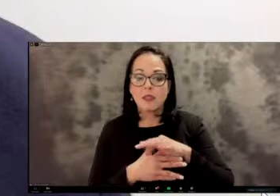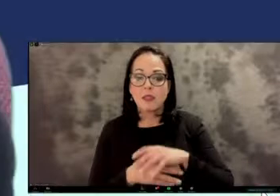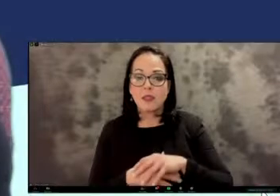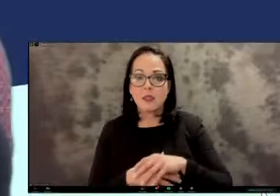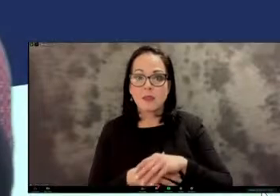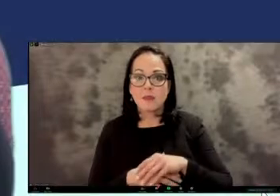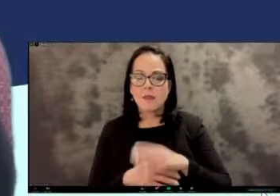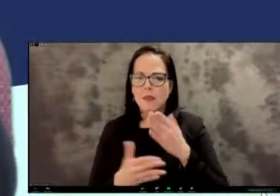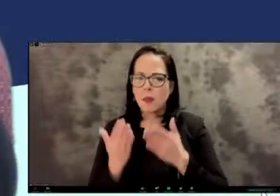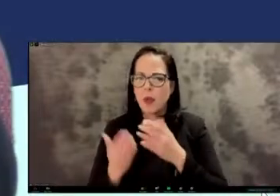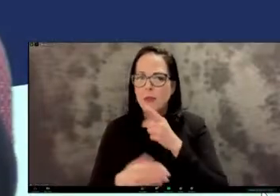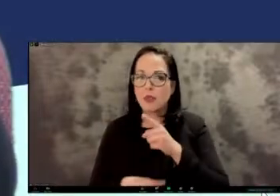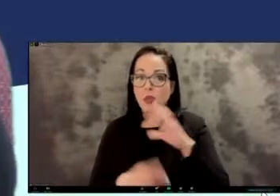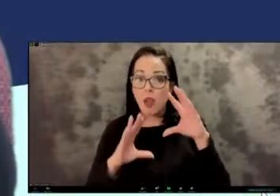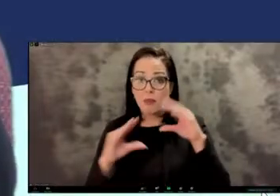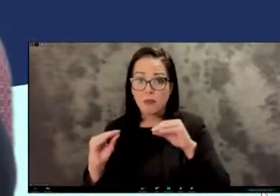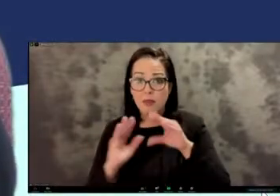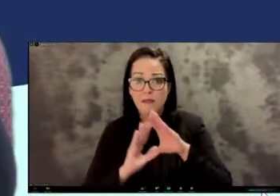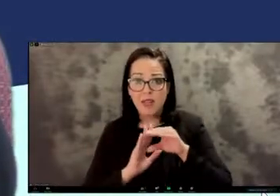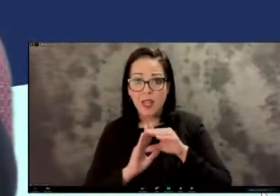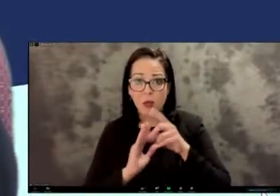Oh, perhaps you can turn off your video, Dr. Wong.